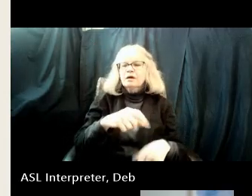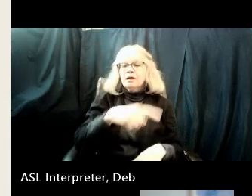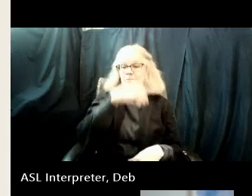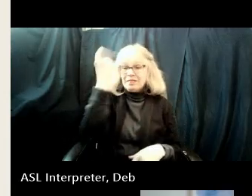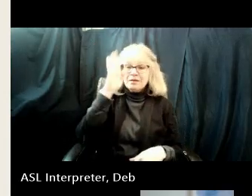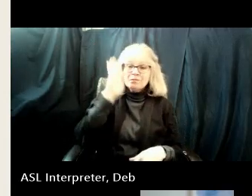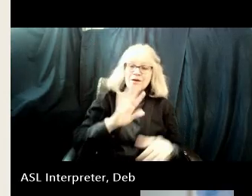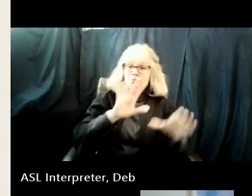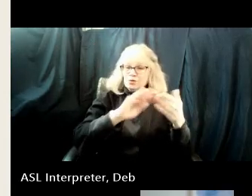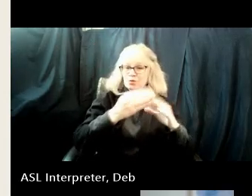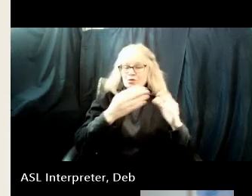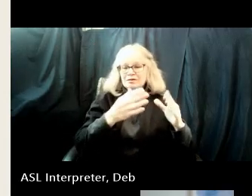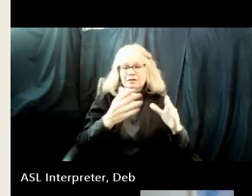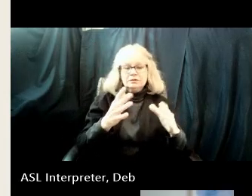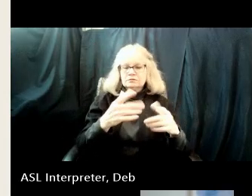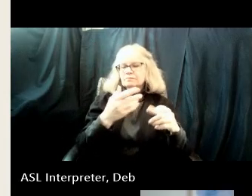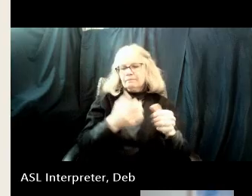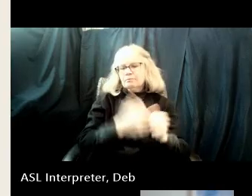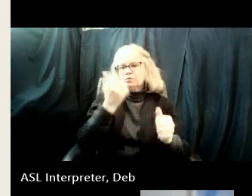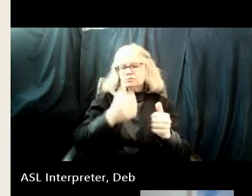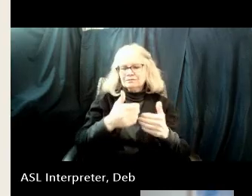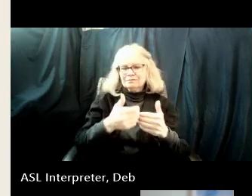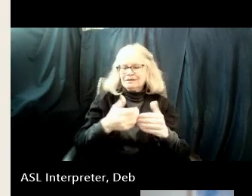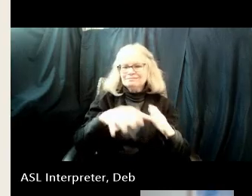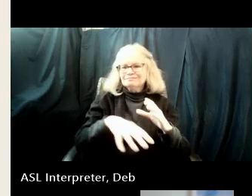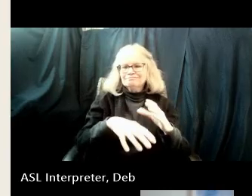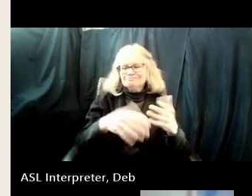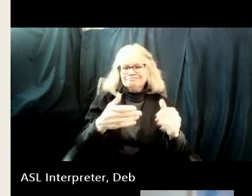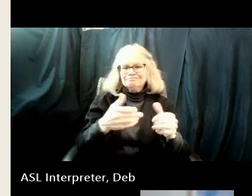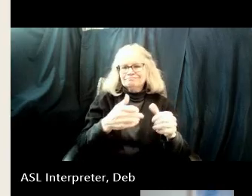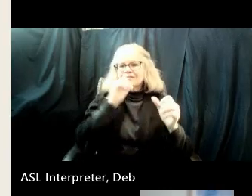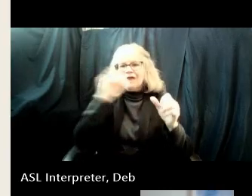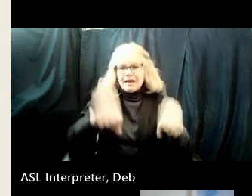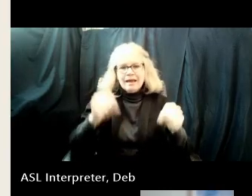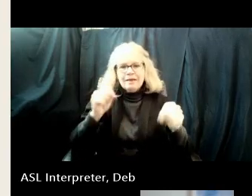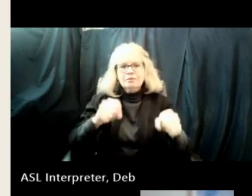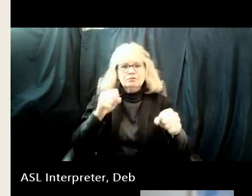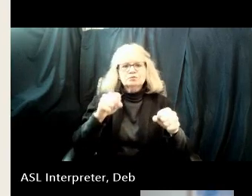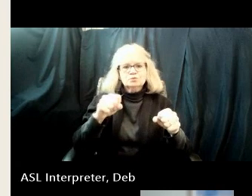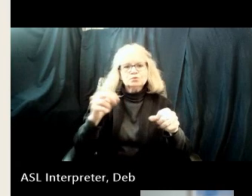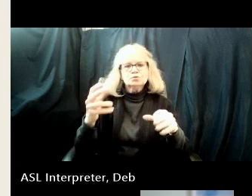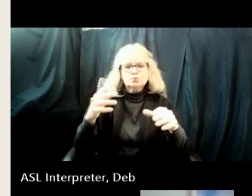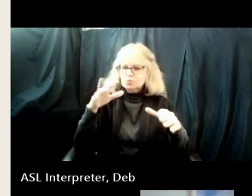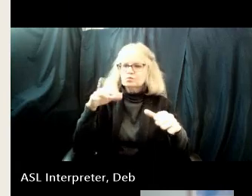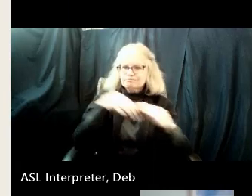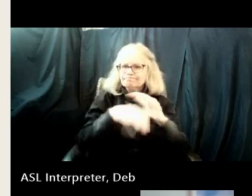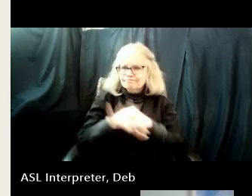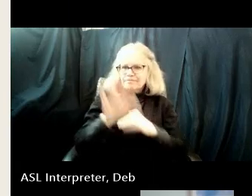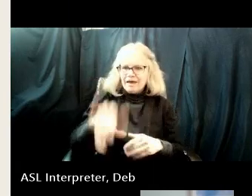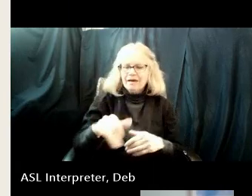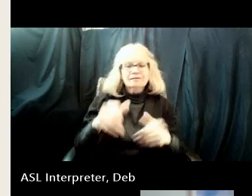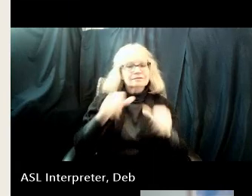being able to access it. And it continues to impact health today.